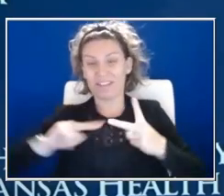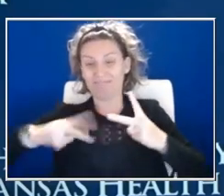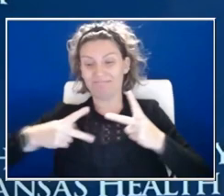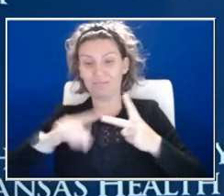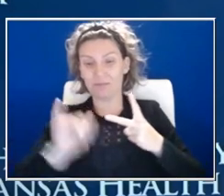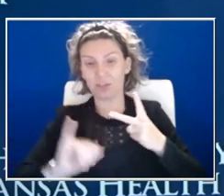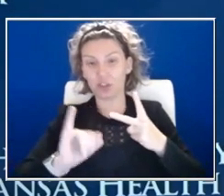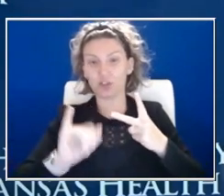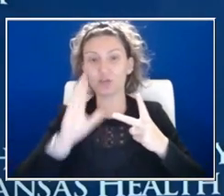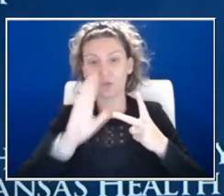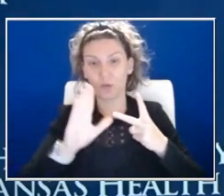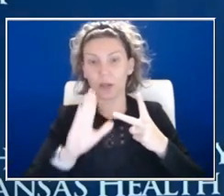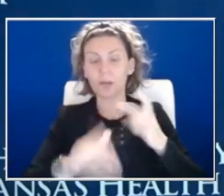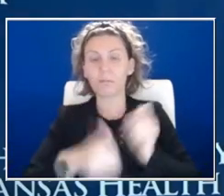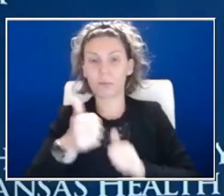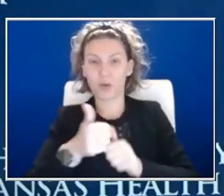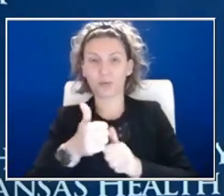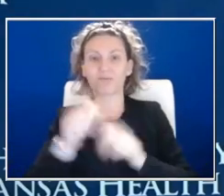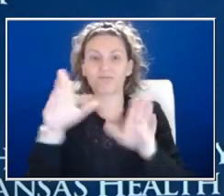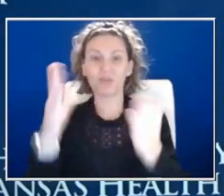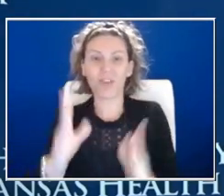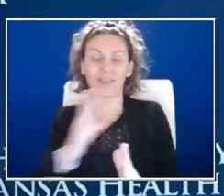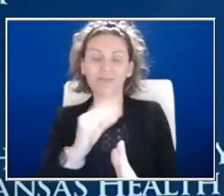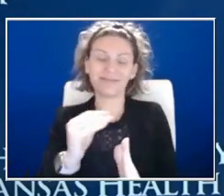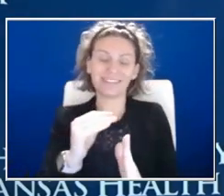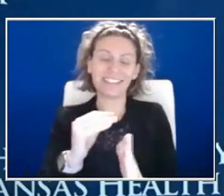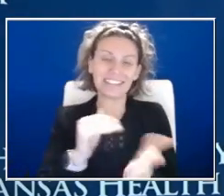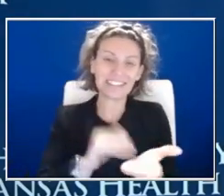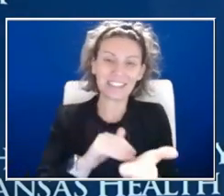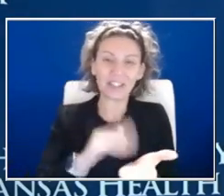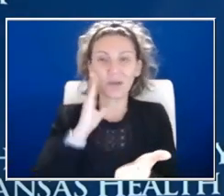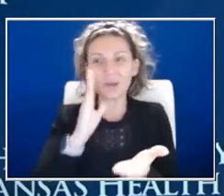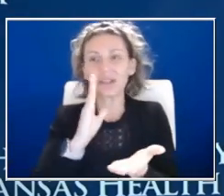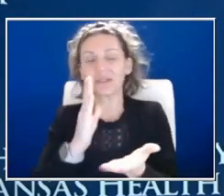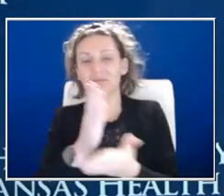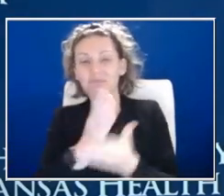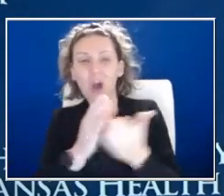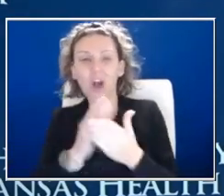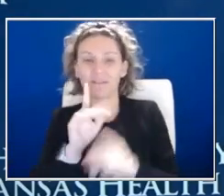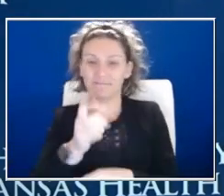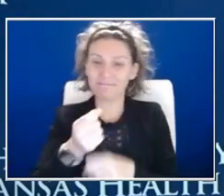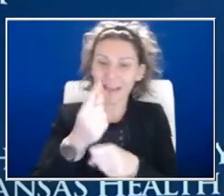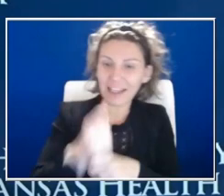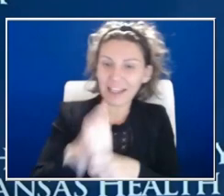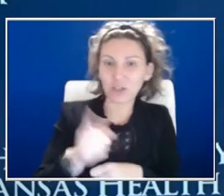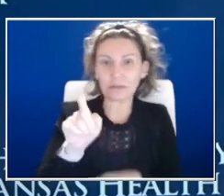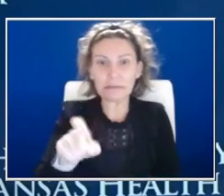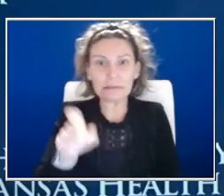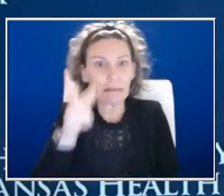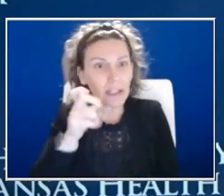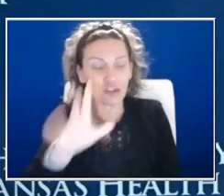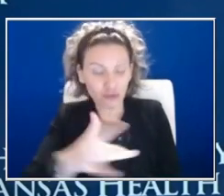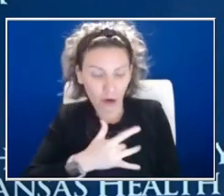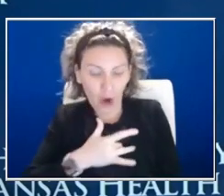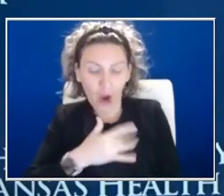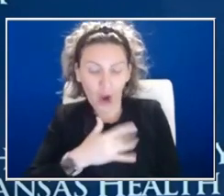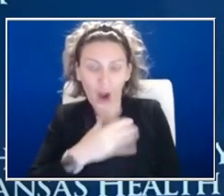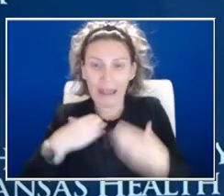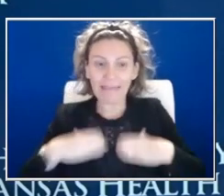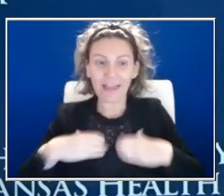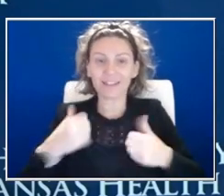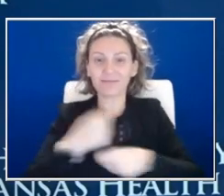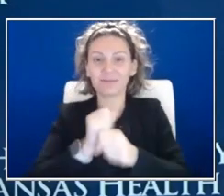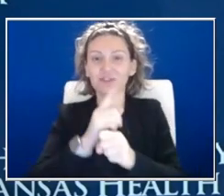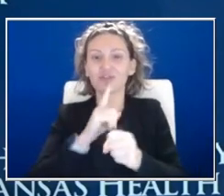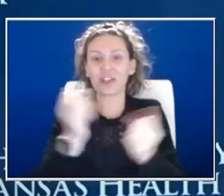and physicians will do a physical as part of the annual wellness visit because we can't help it. We've got to listen to your heart and lungs and make sure everything is healthy. But